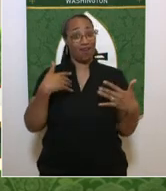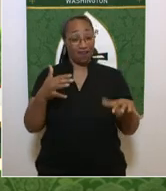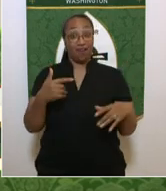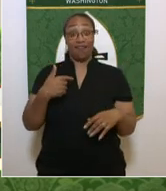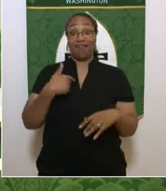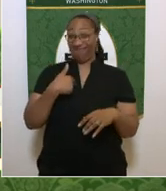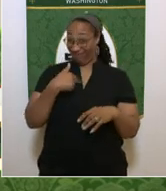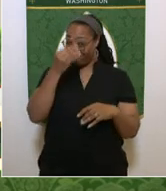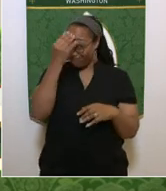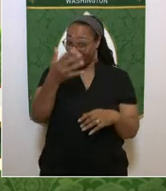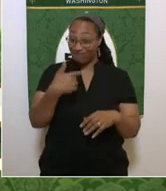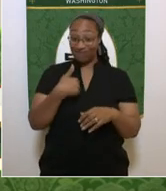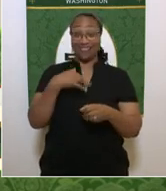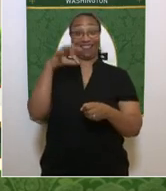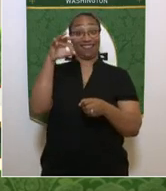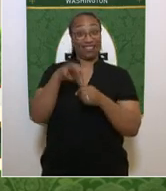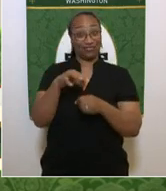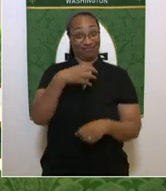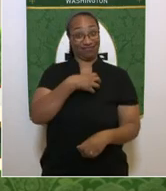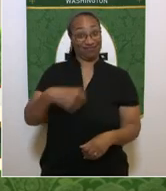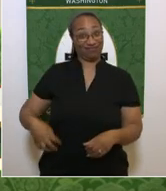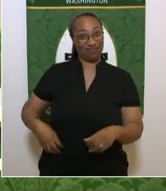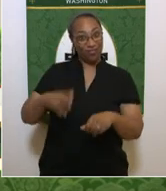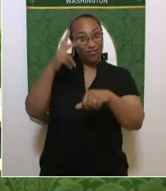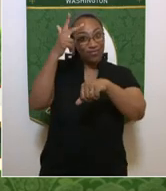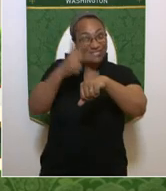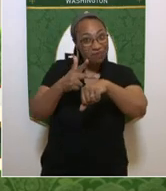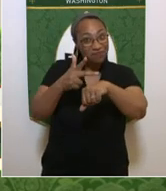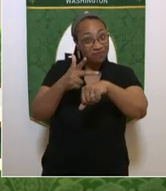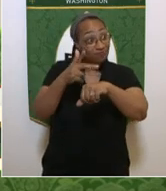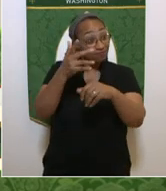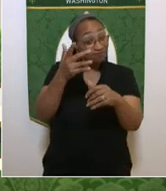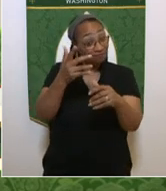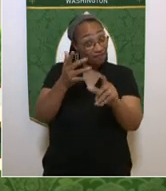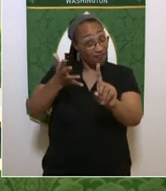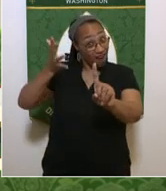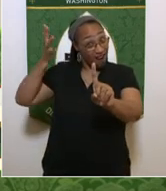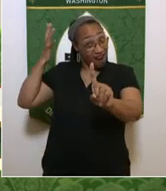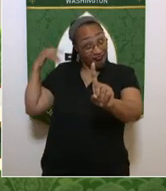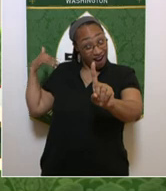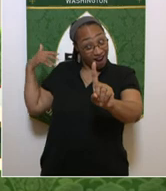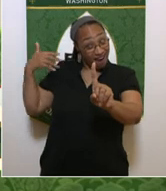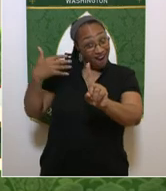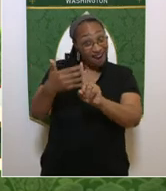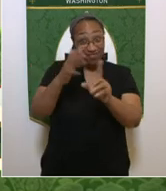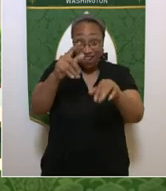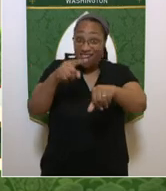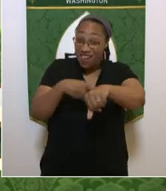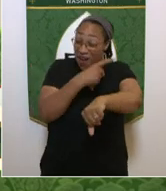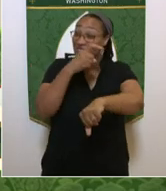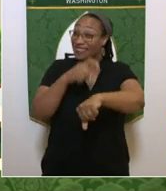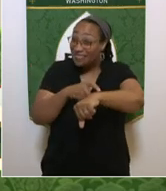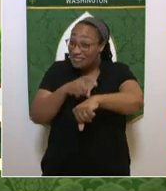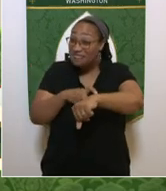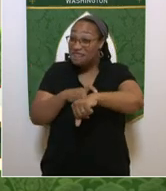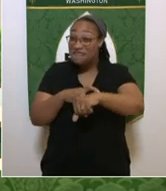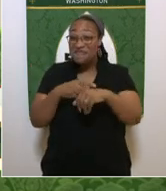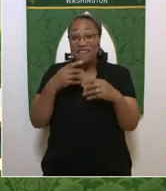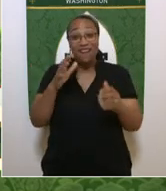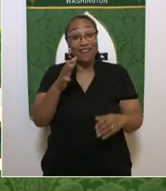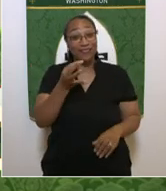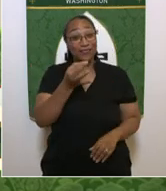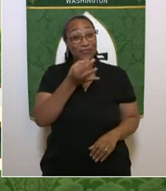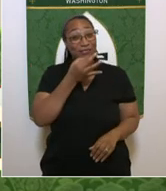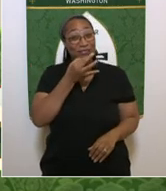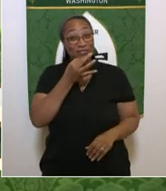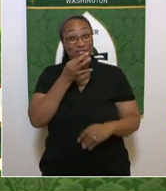In January, in fact, I will celebrate 10 years in office. And so I thought I